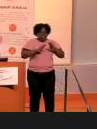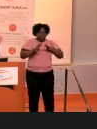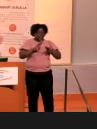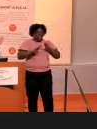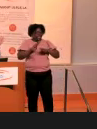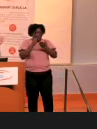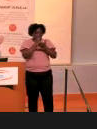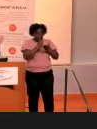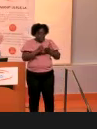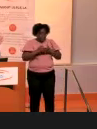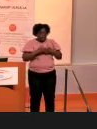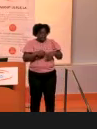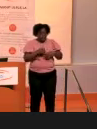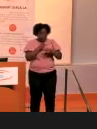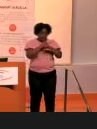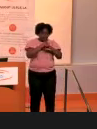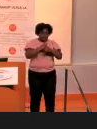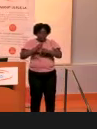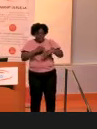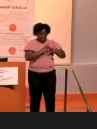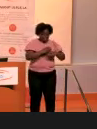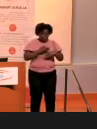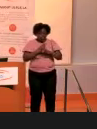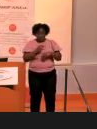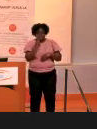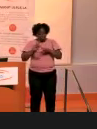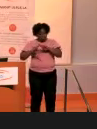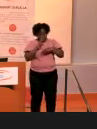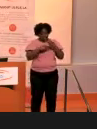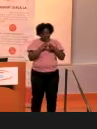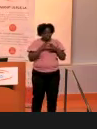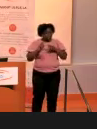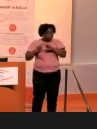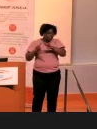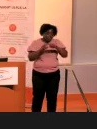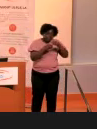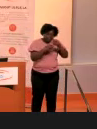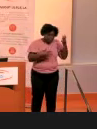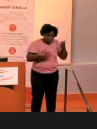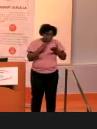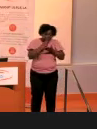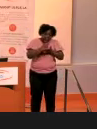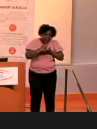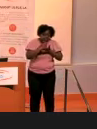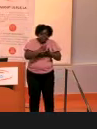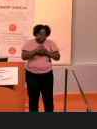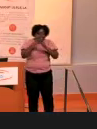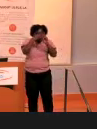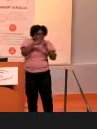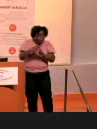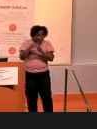different parts of the immune system. So lots of different approaches right now, different